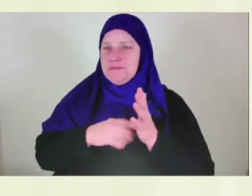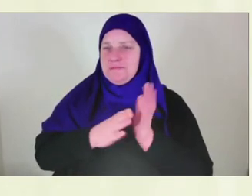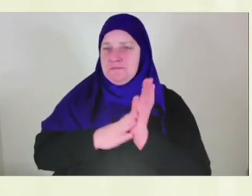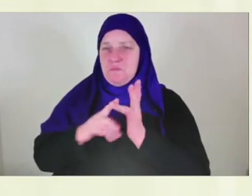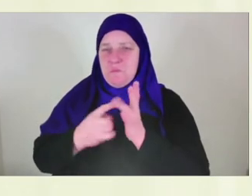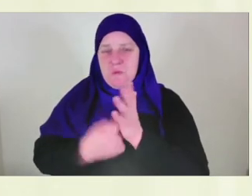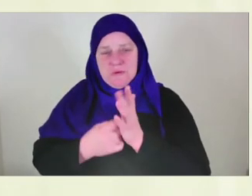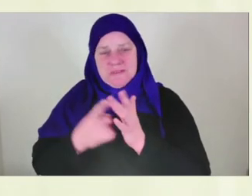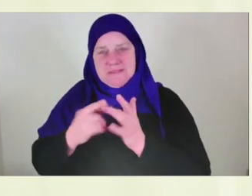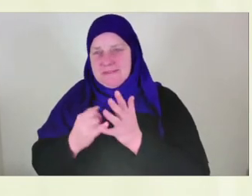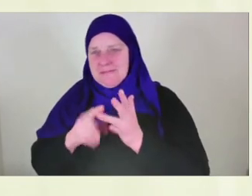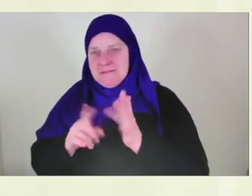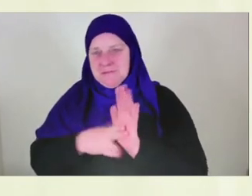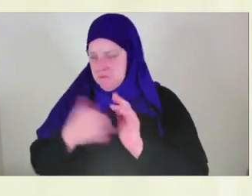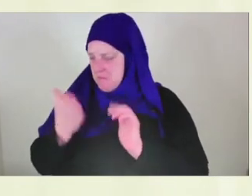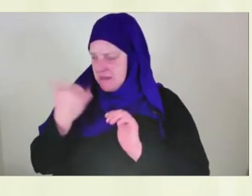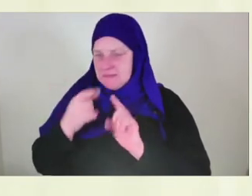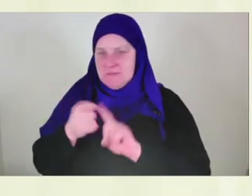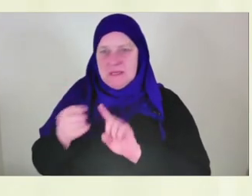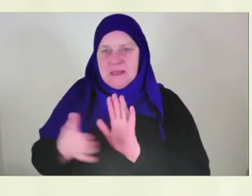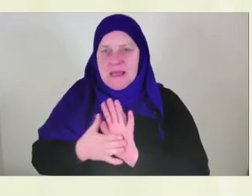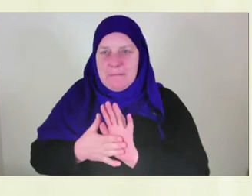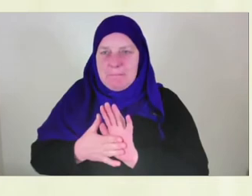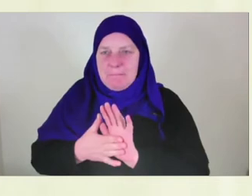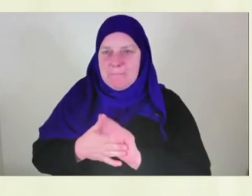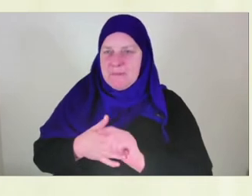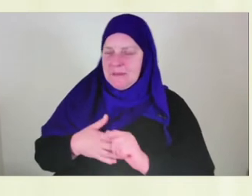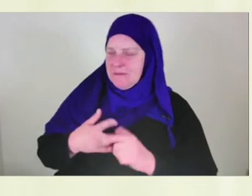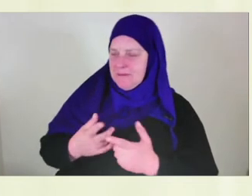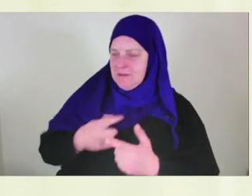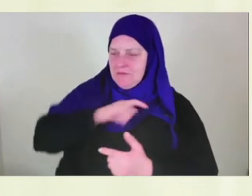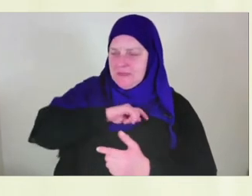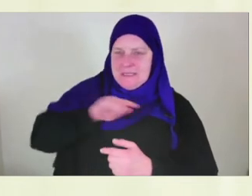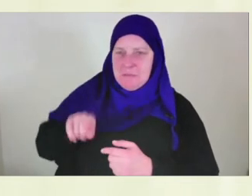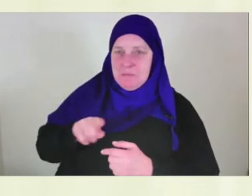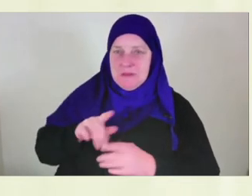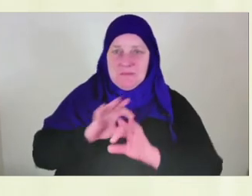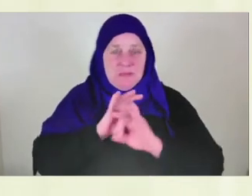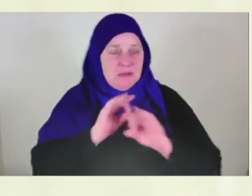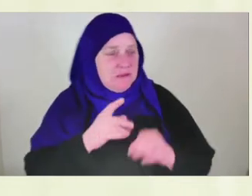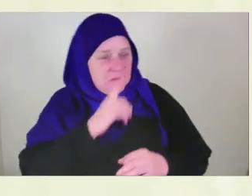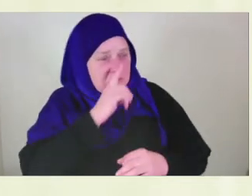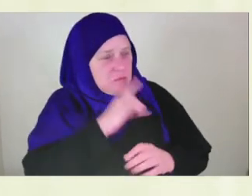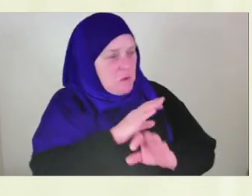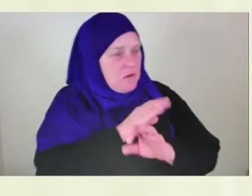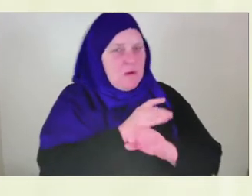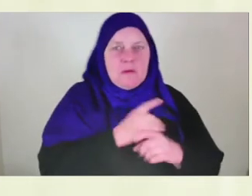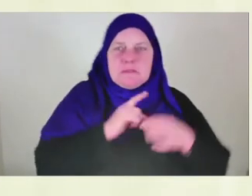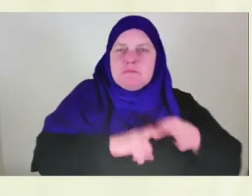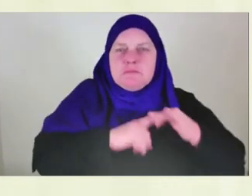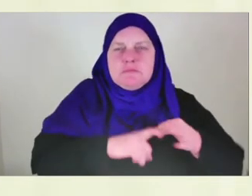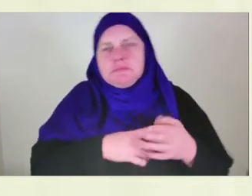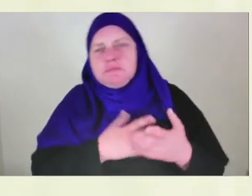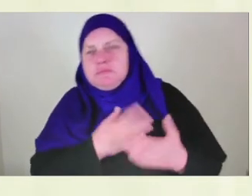systems, the Islamic systems, and the way that they are,